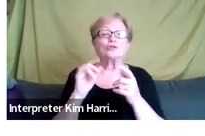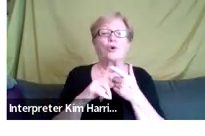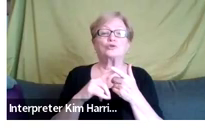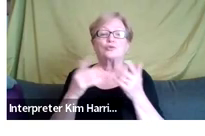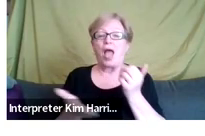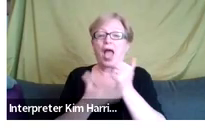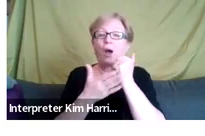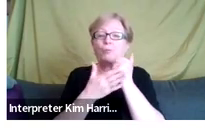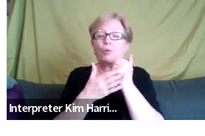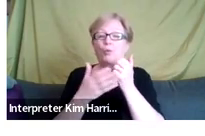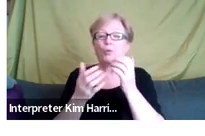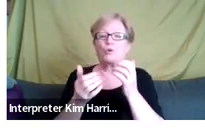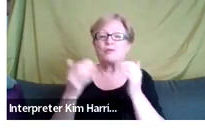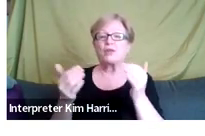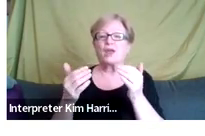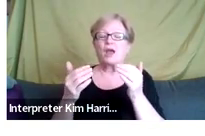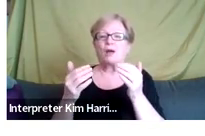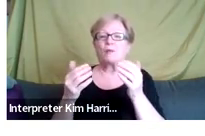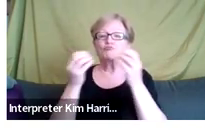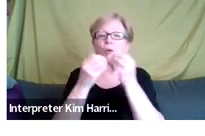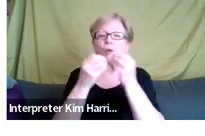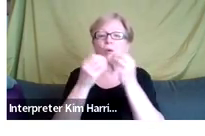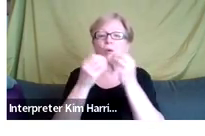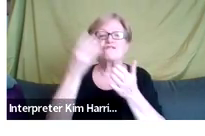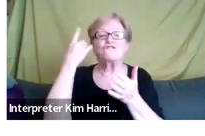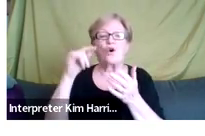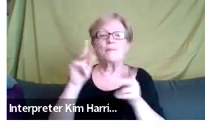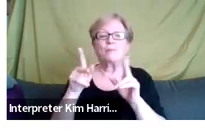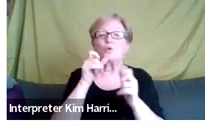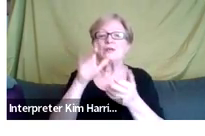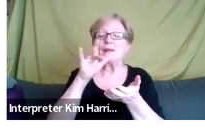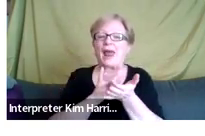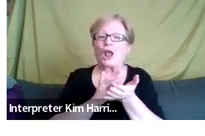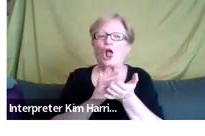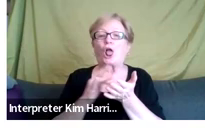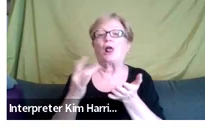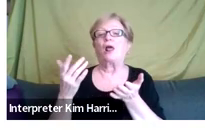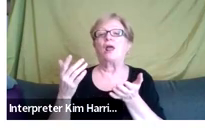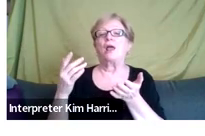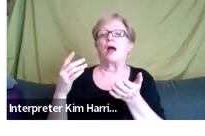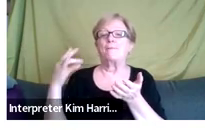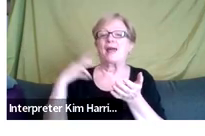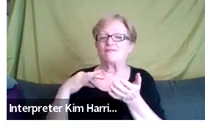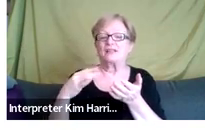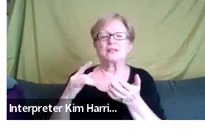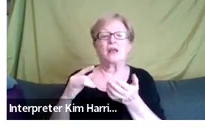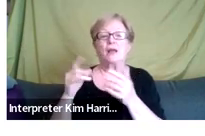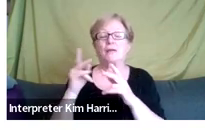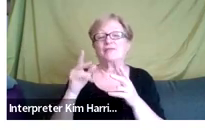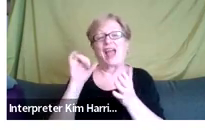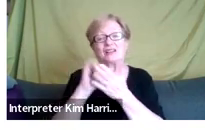you know, who's on SSI. And so that is, as we know, often like a trap for